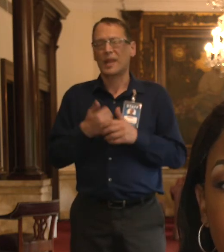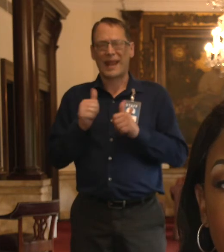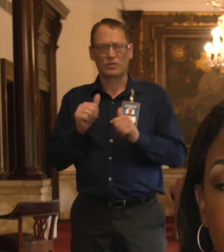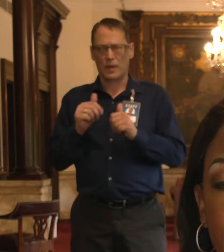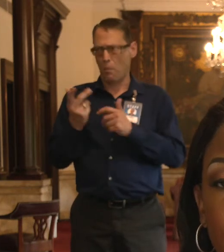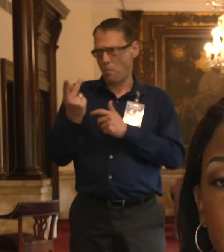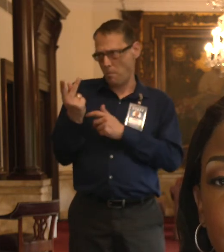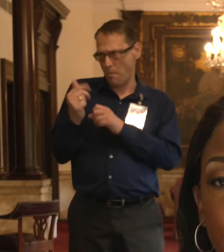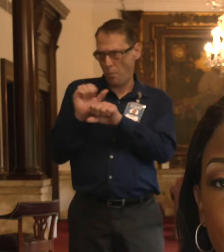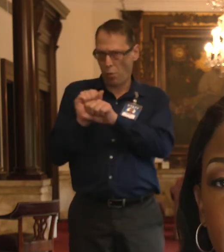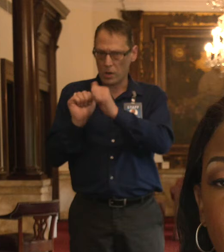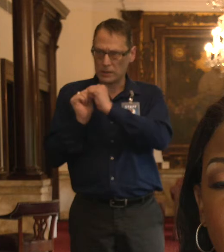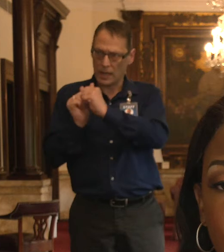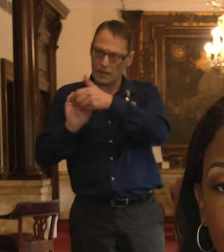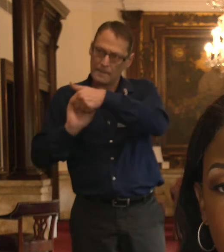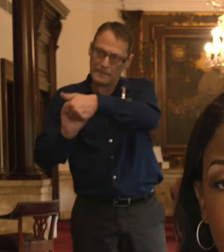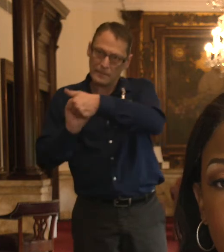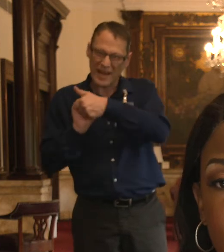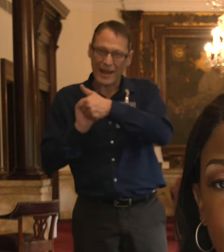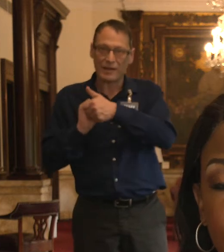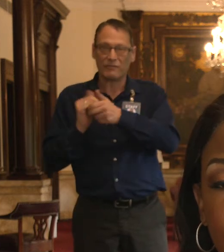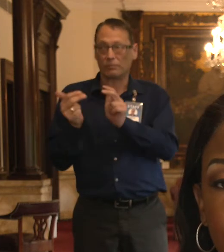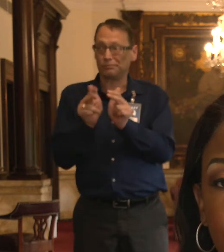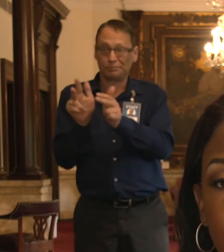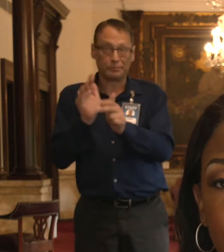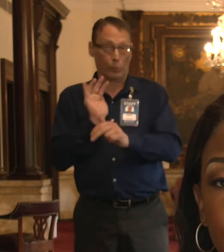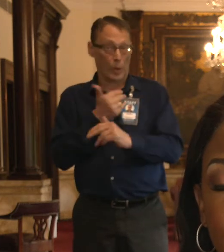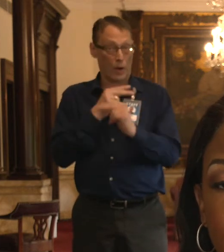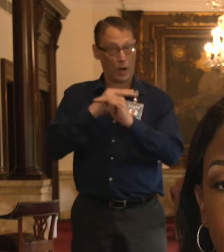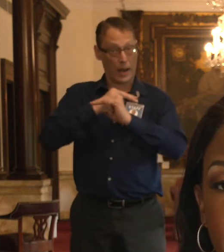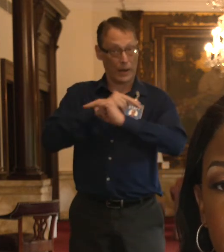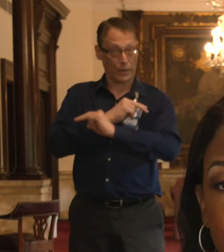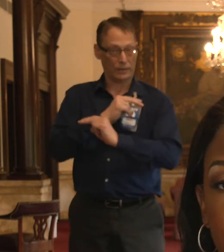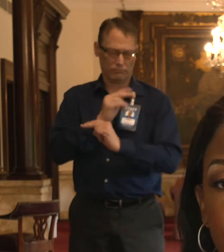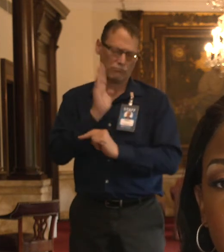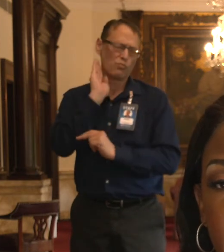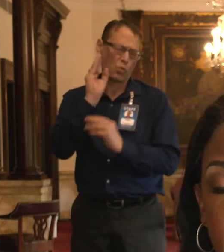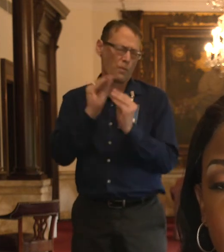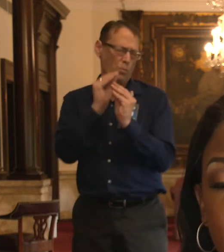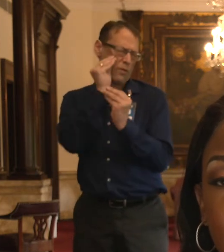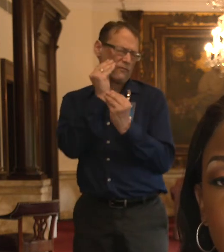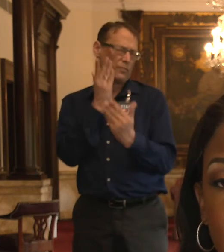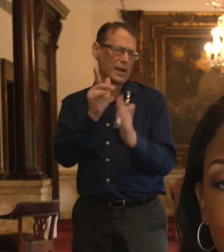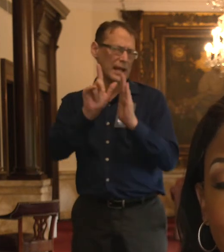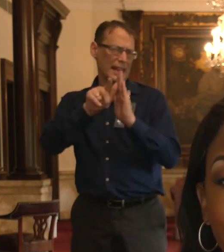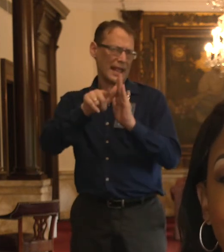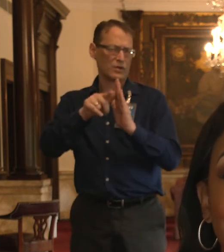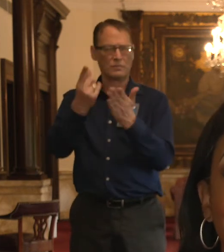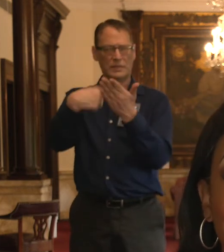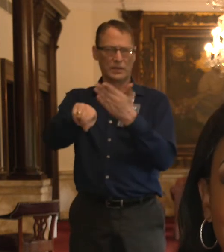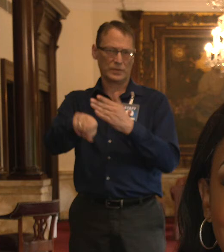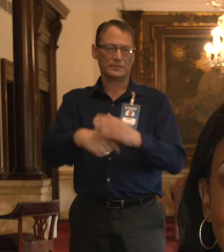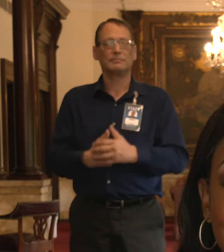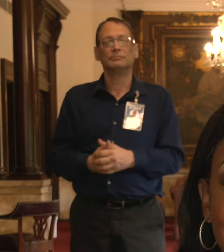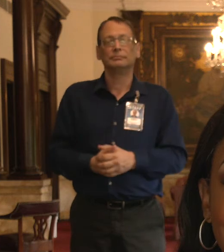combine our efforts there with patrolling our highways. So look for more information from that next week.